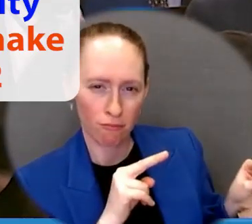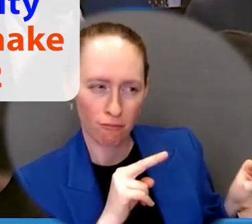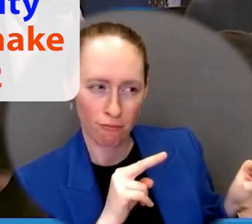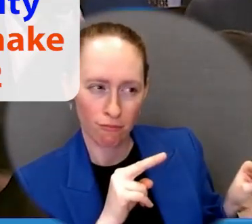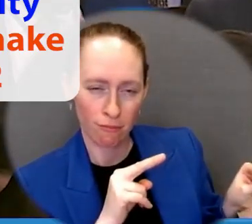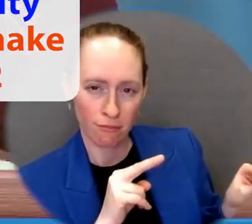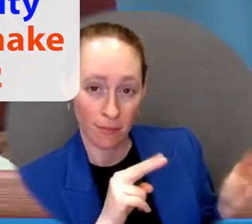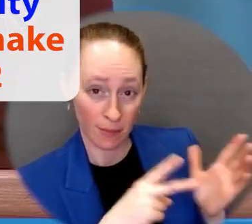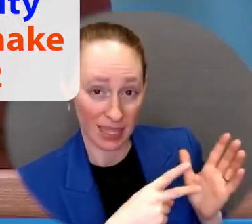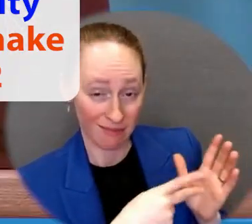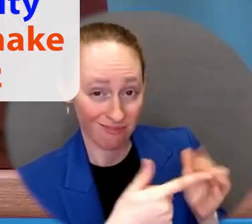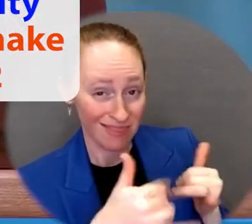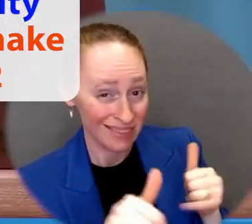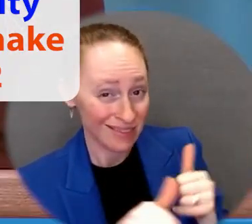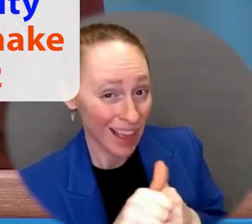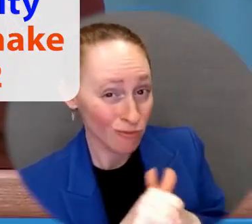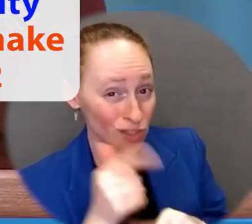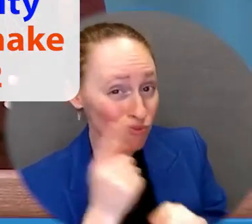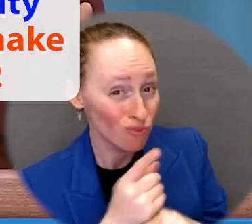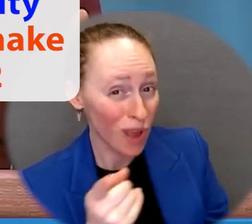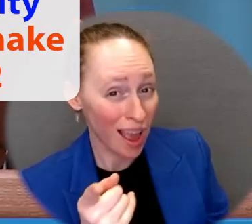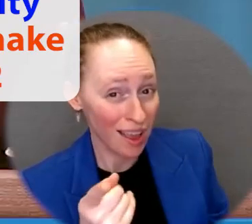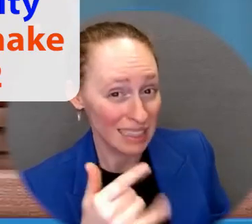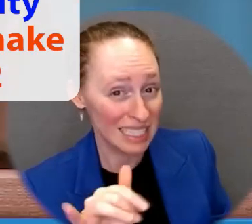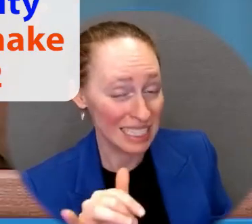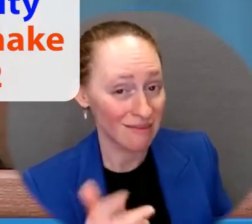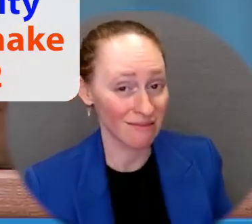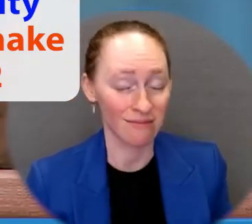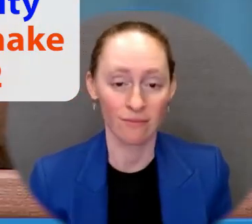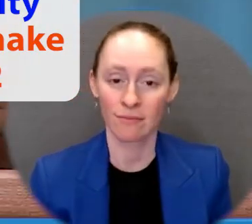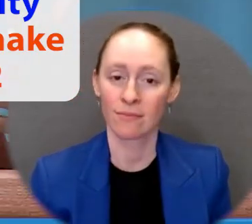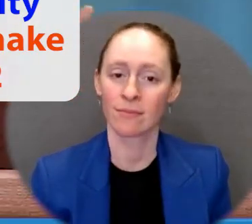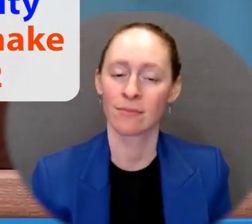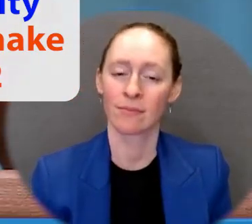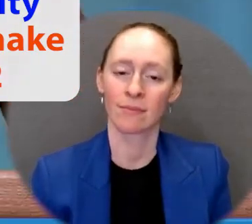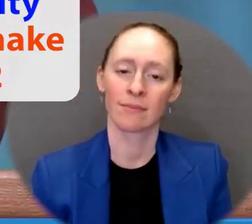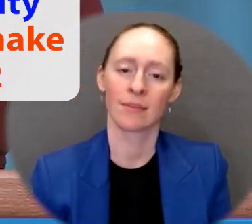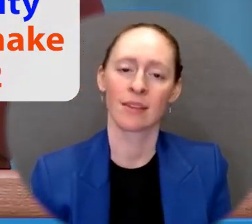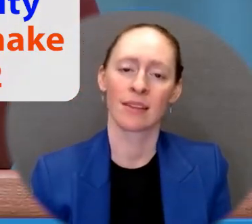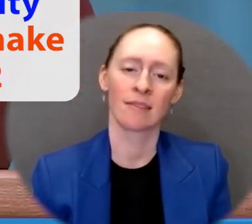We're saying the question is, and the question has been